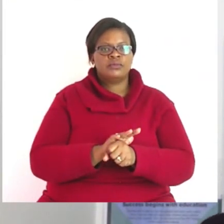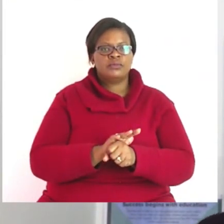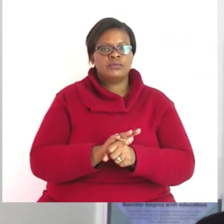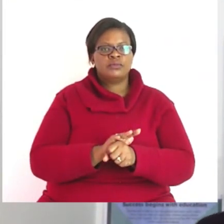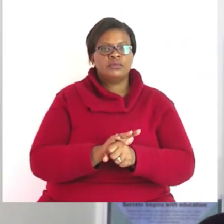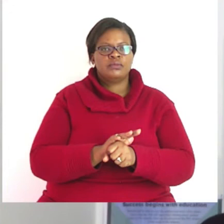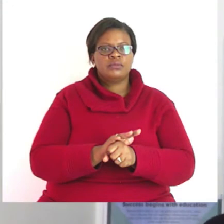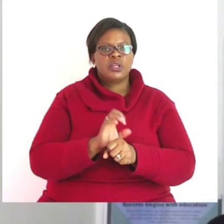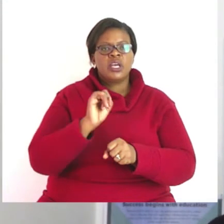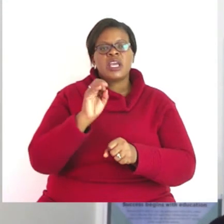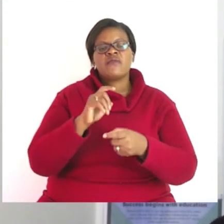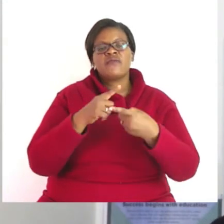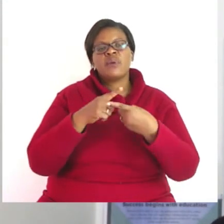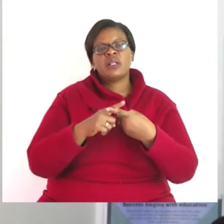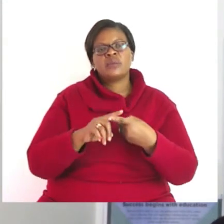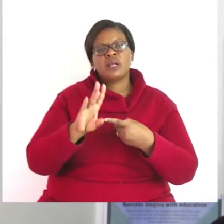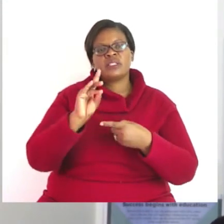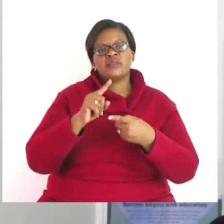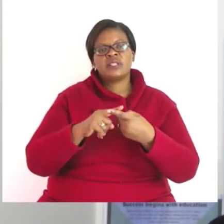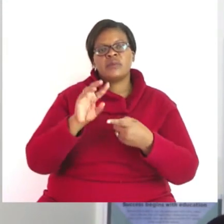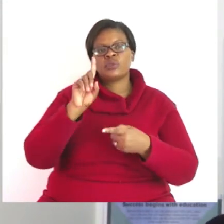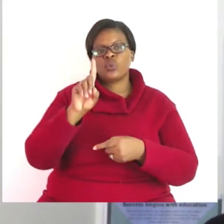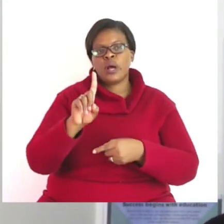And if I multiply 7 times 1,